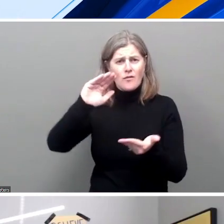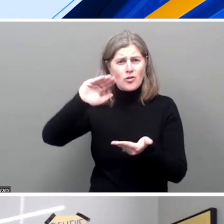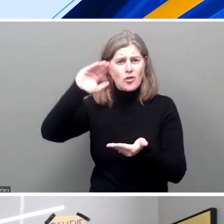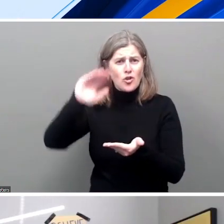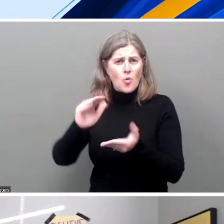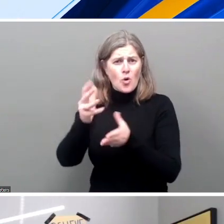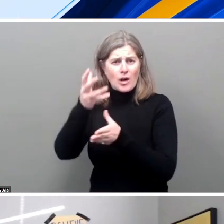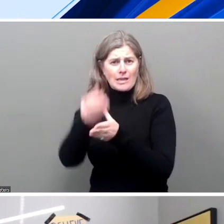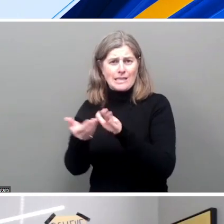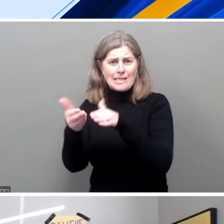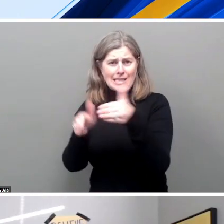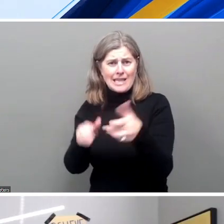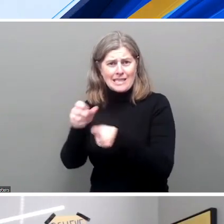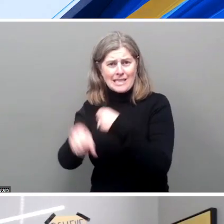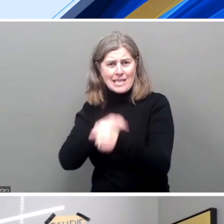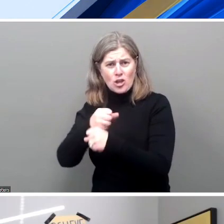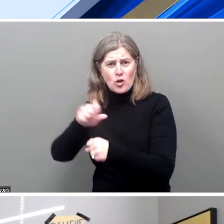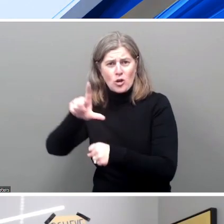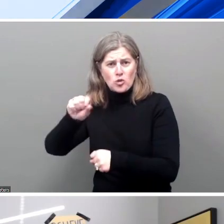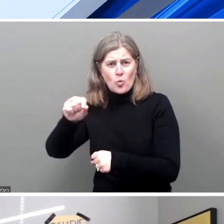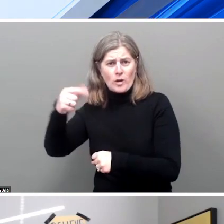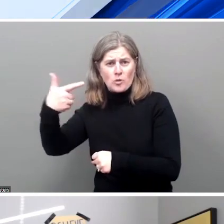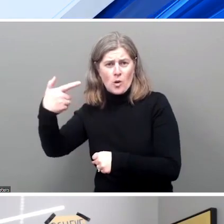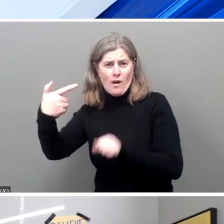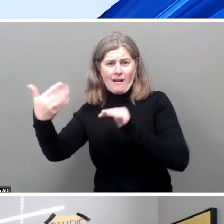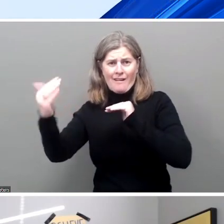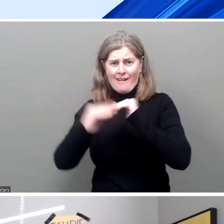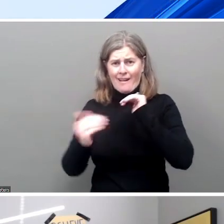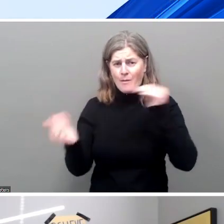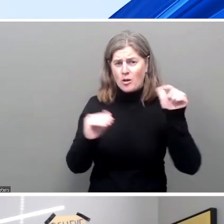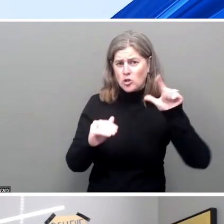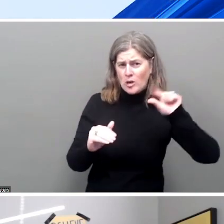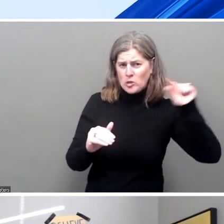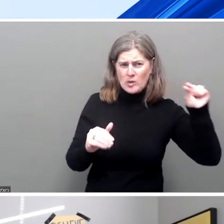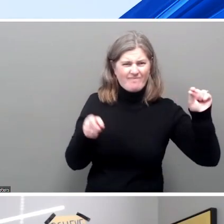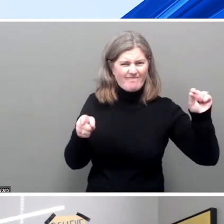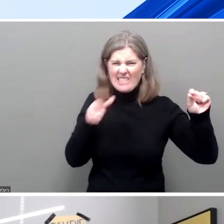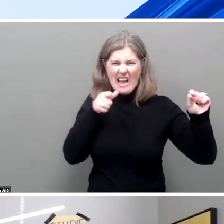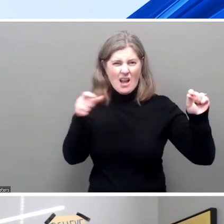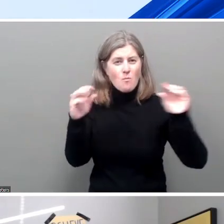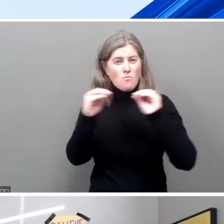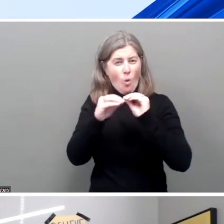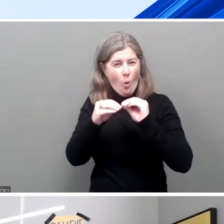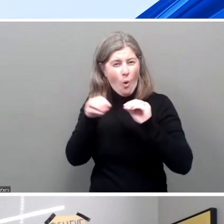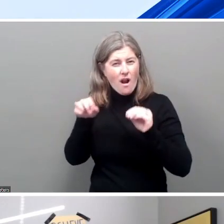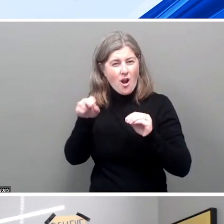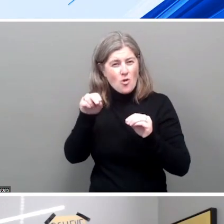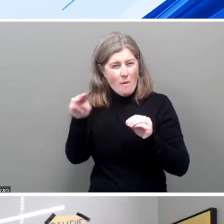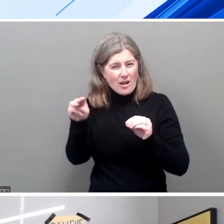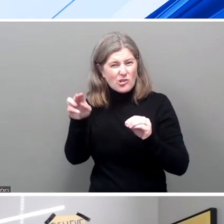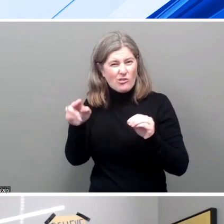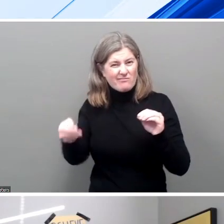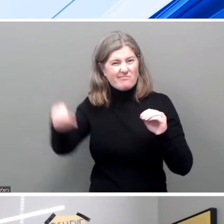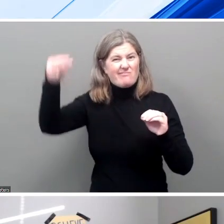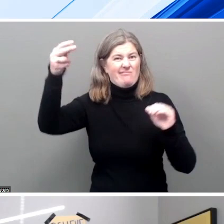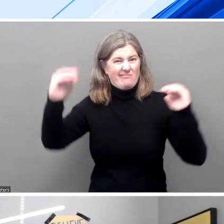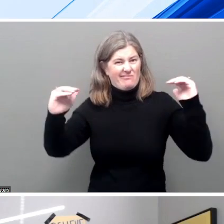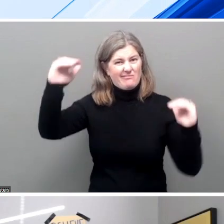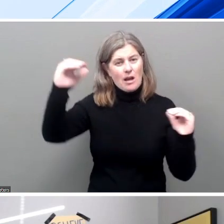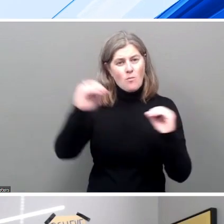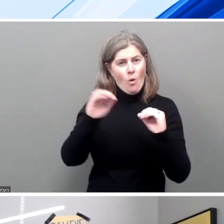in 2021 than there were in 2020. And there have not been. There's been more in New Mexico and I think more in the